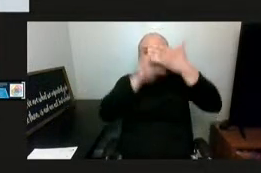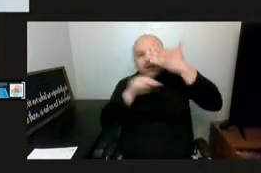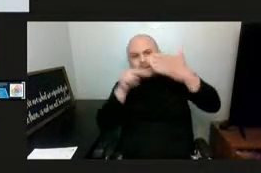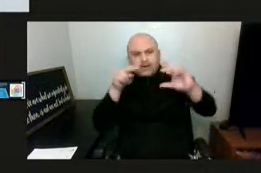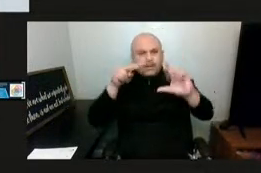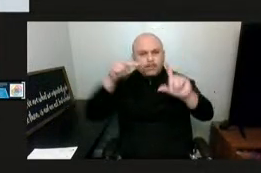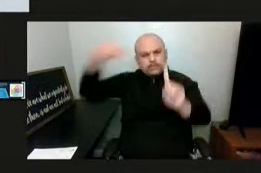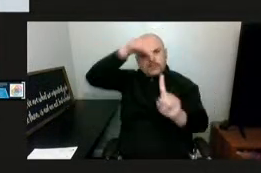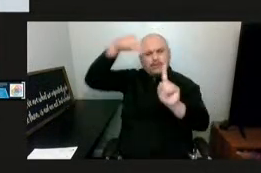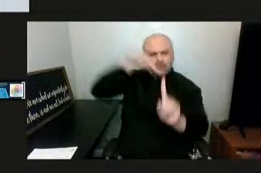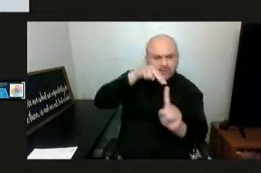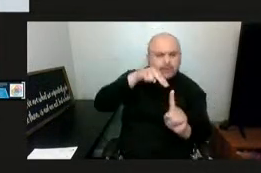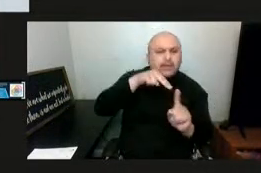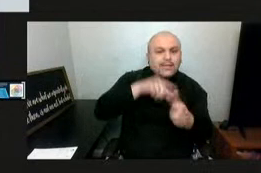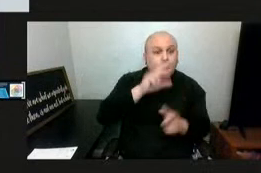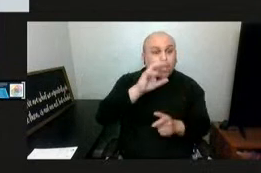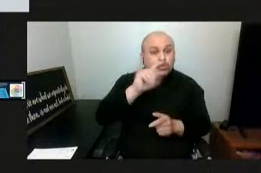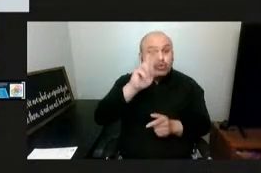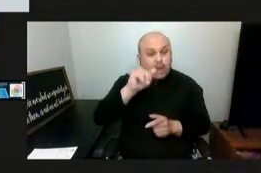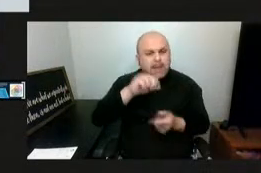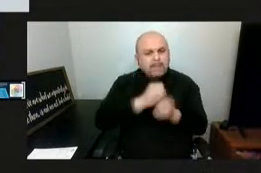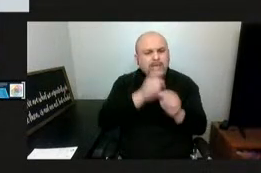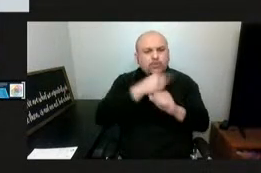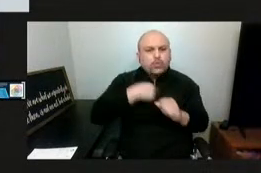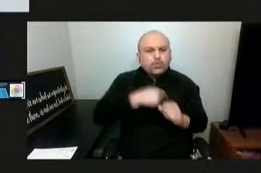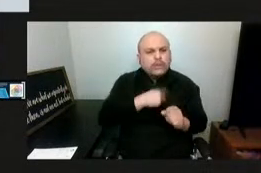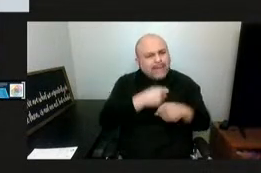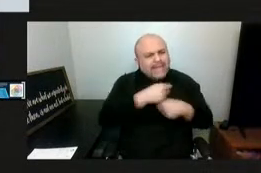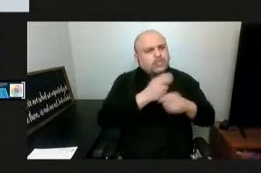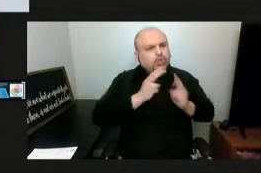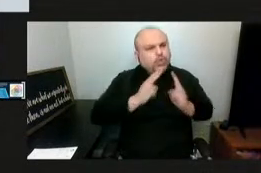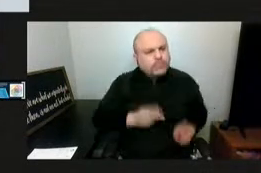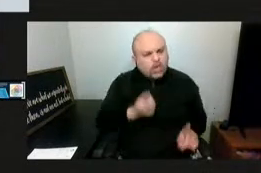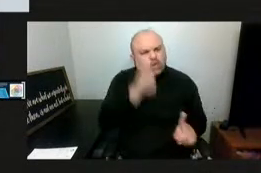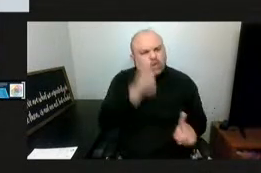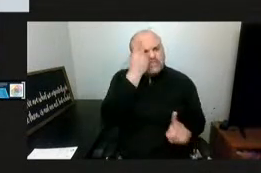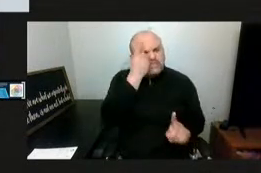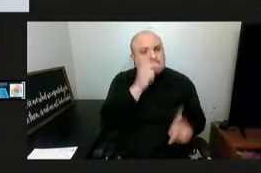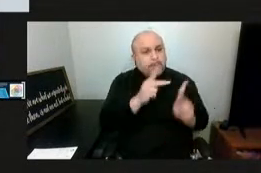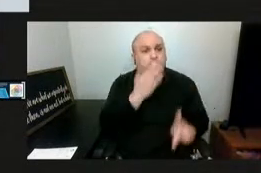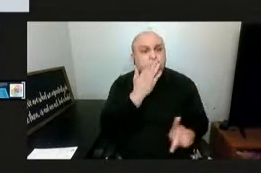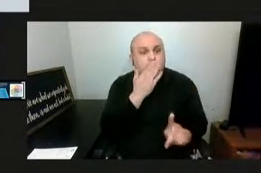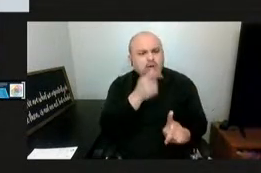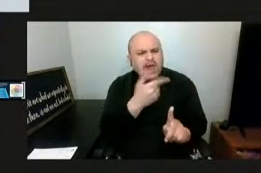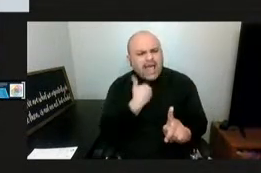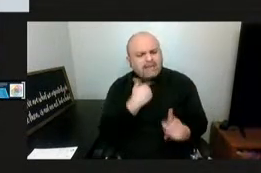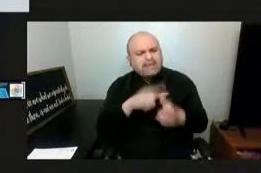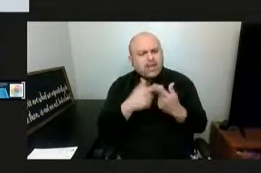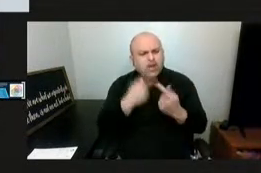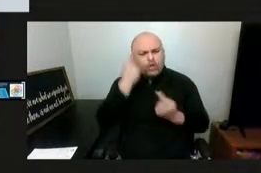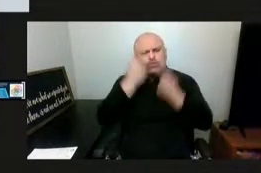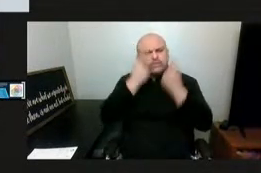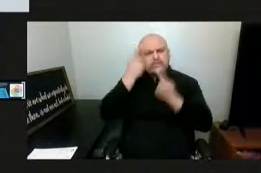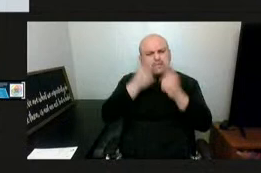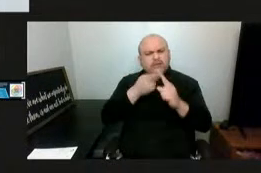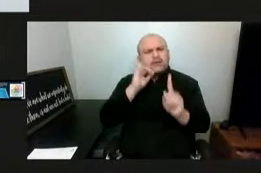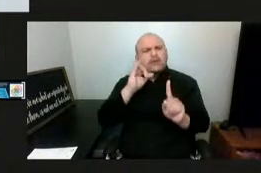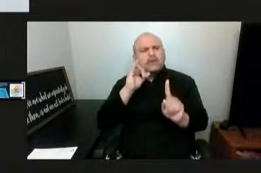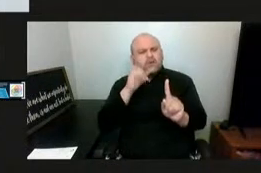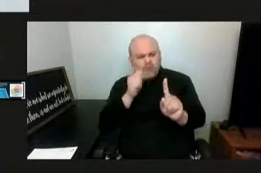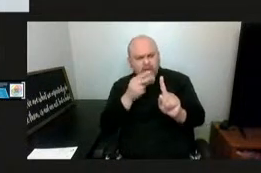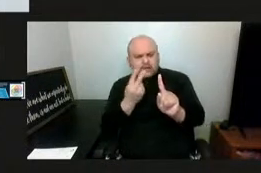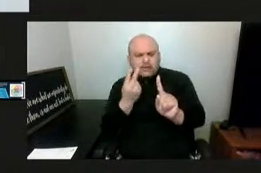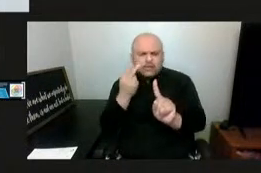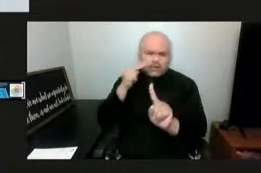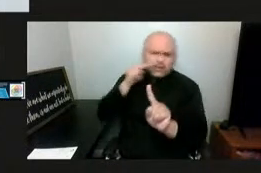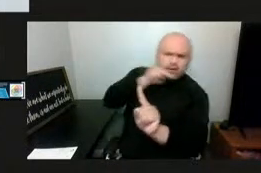humanize the experience that people of color are having and to consider an intersectional lens, particularly